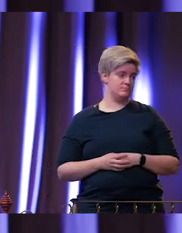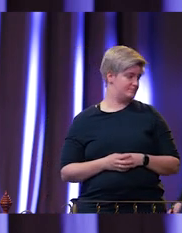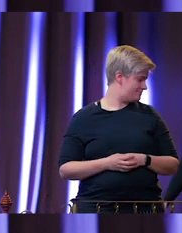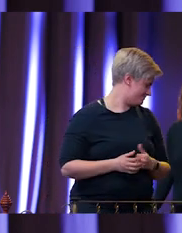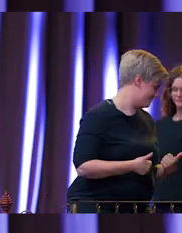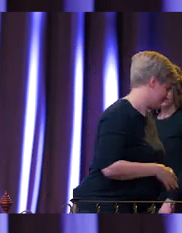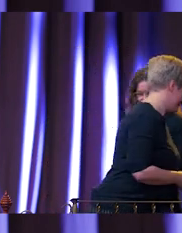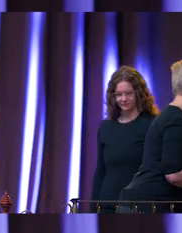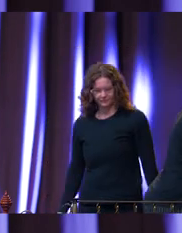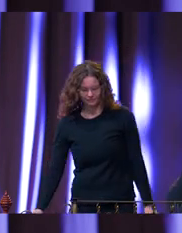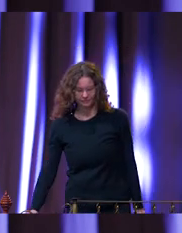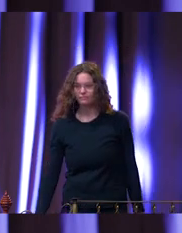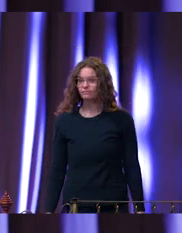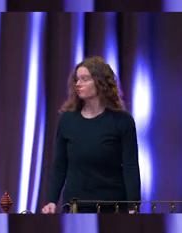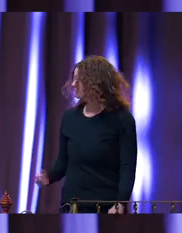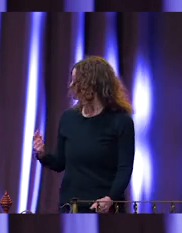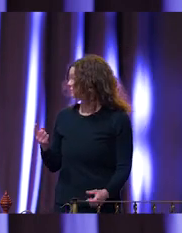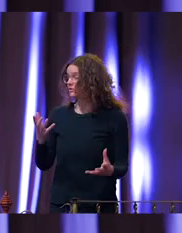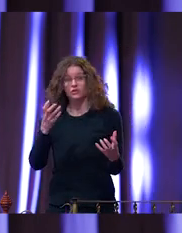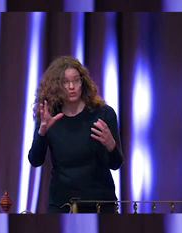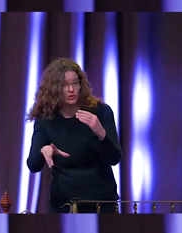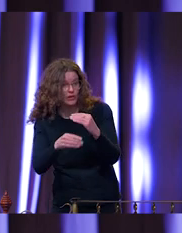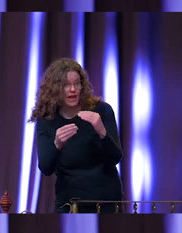Want to add anything to that, Suellen, and then Kamish?